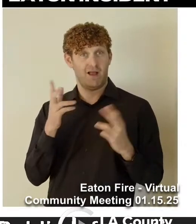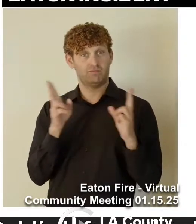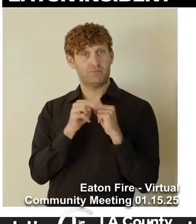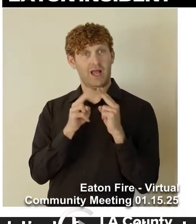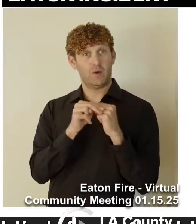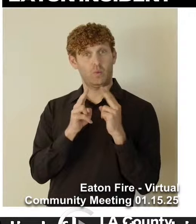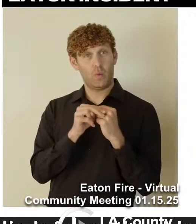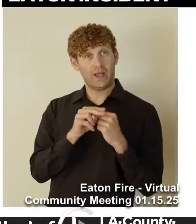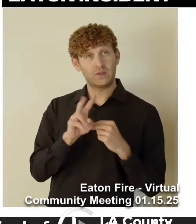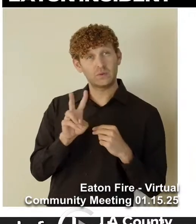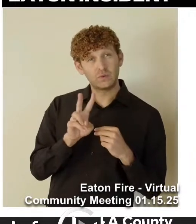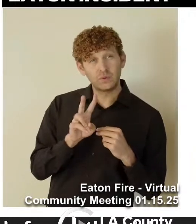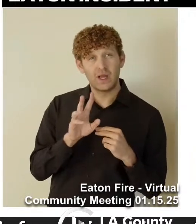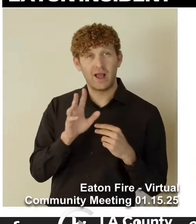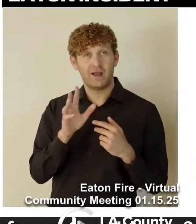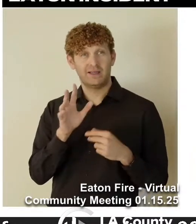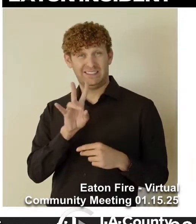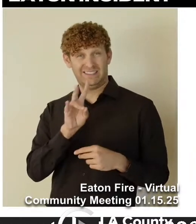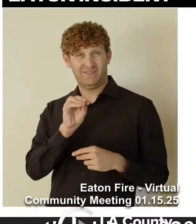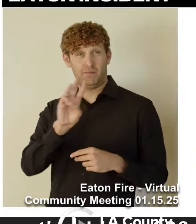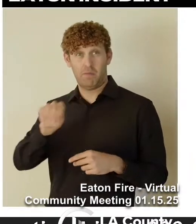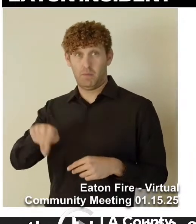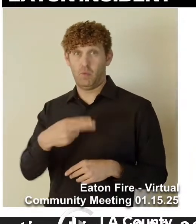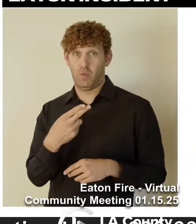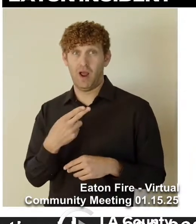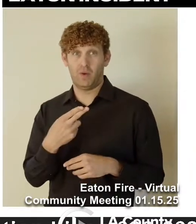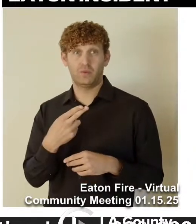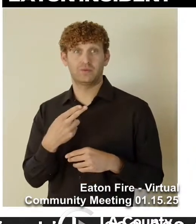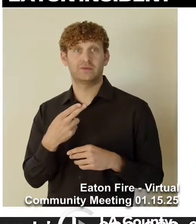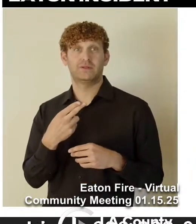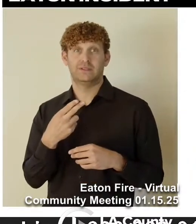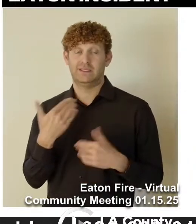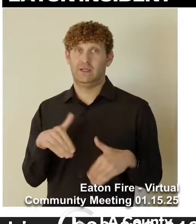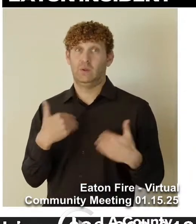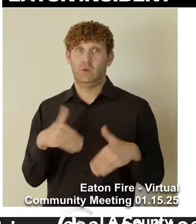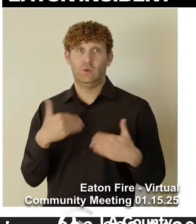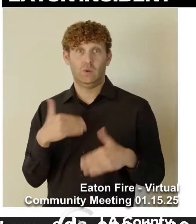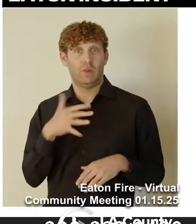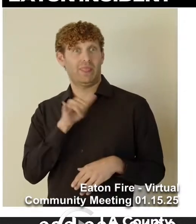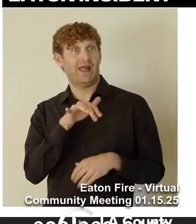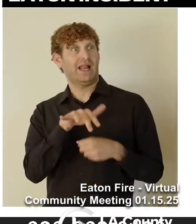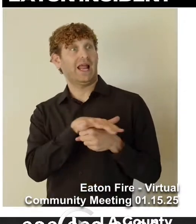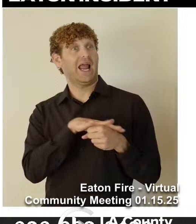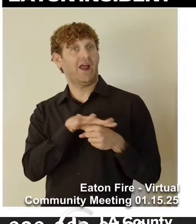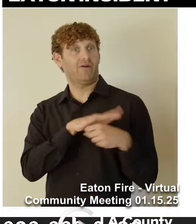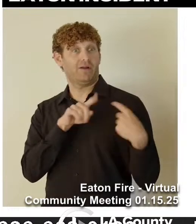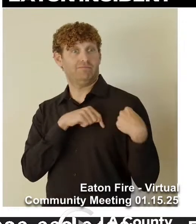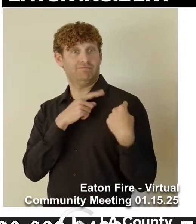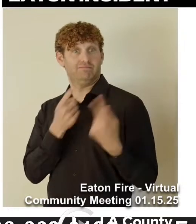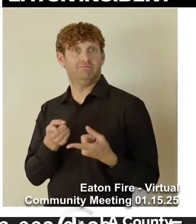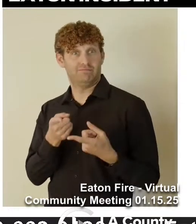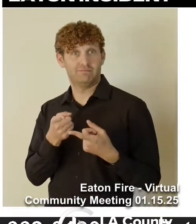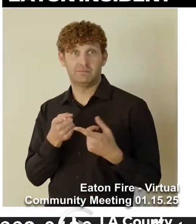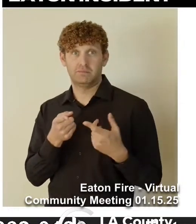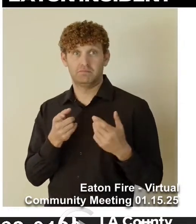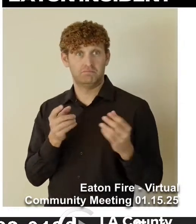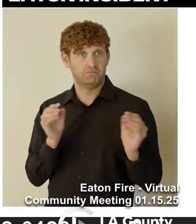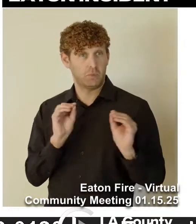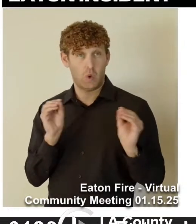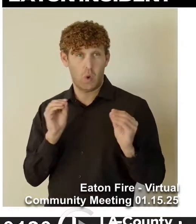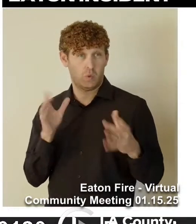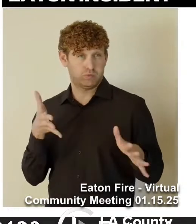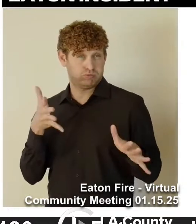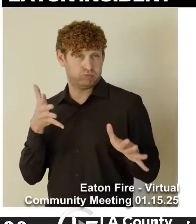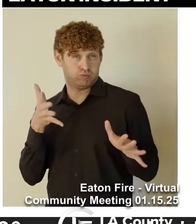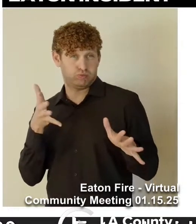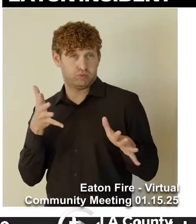70 miles an hour or so was the peak gusts up there. We were lucky in the sense that not many gusts surfaced at all